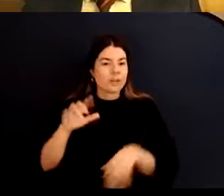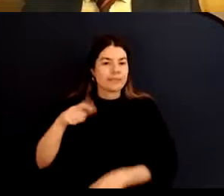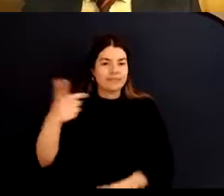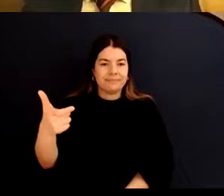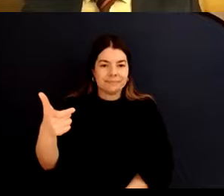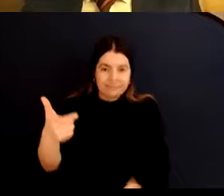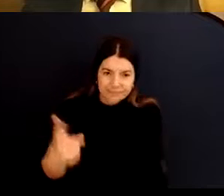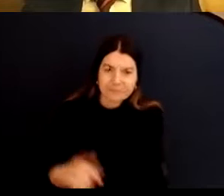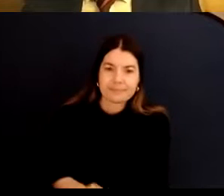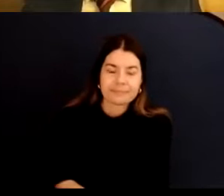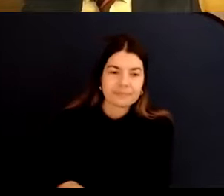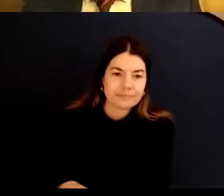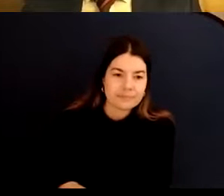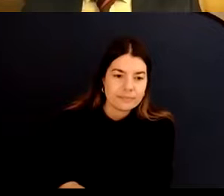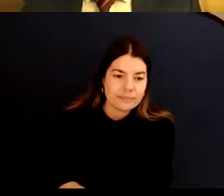Certainly a good question.